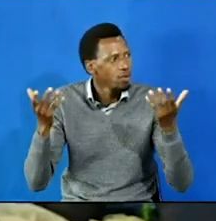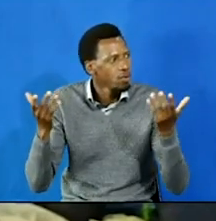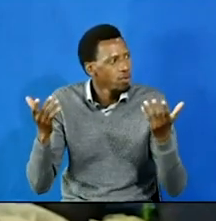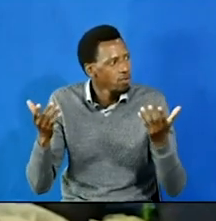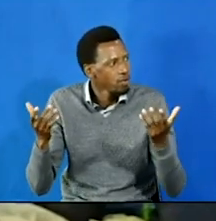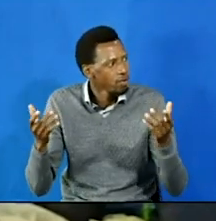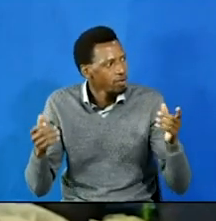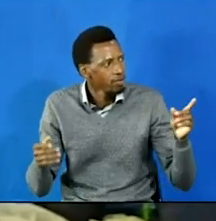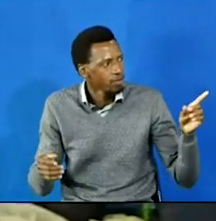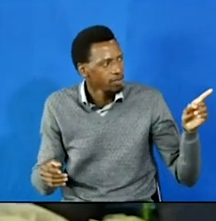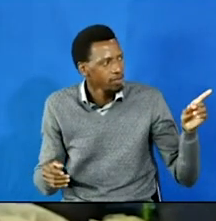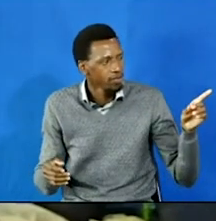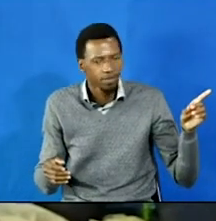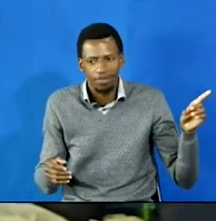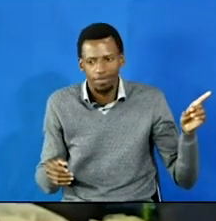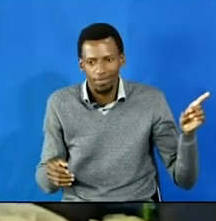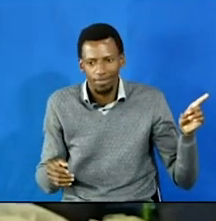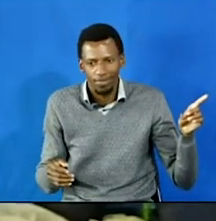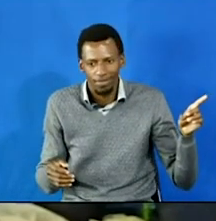God.